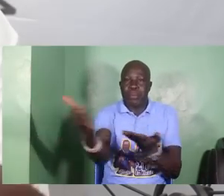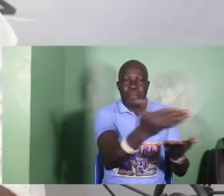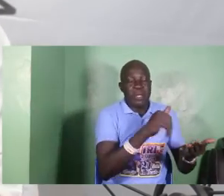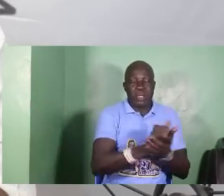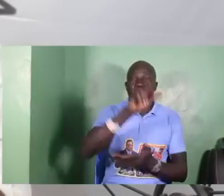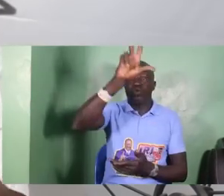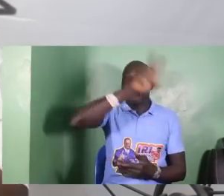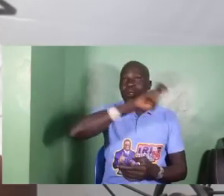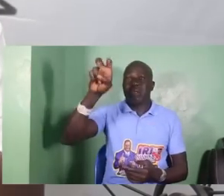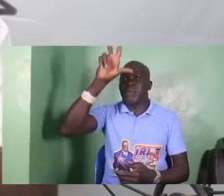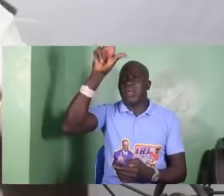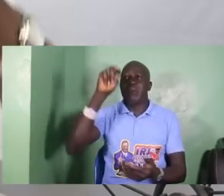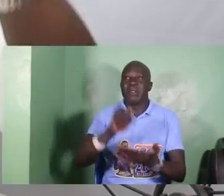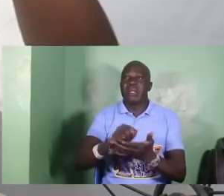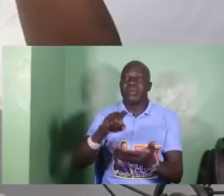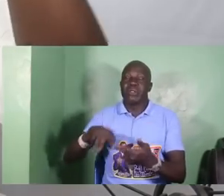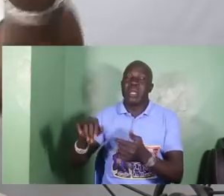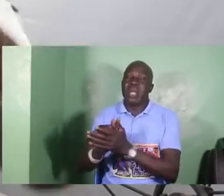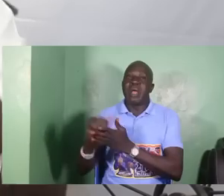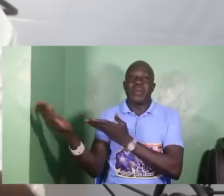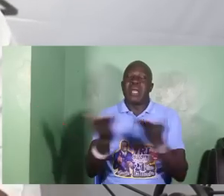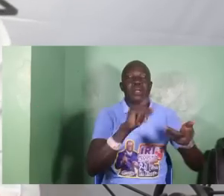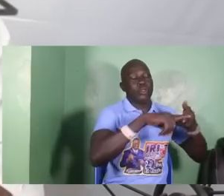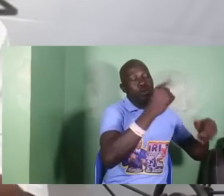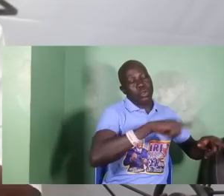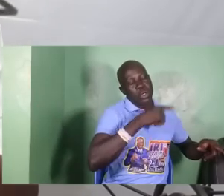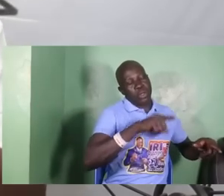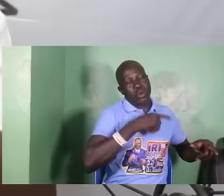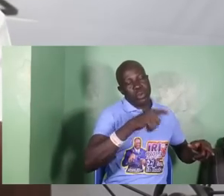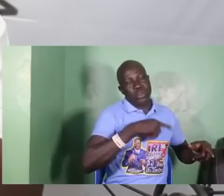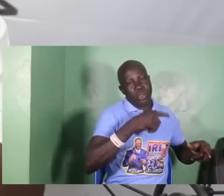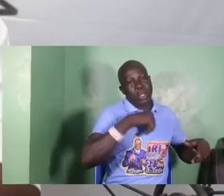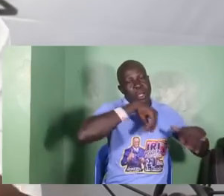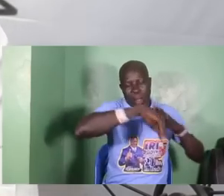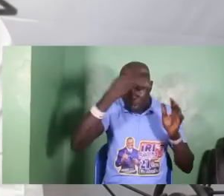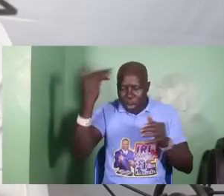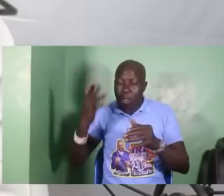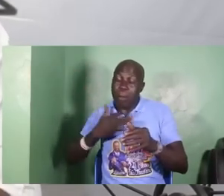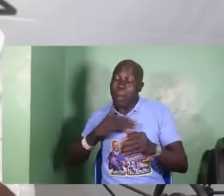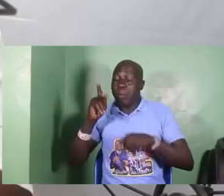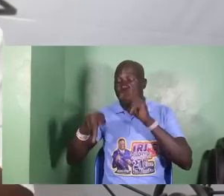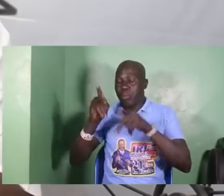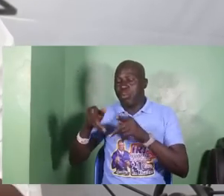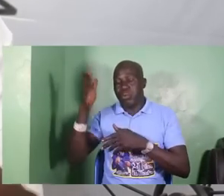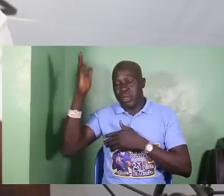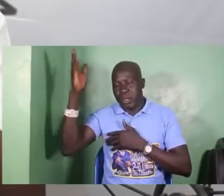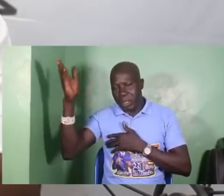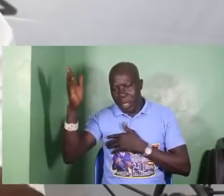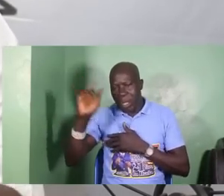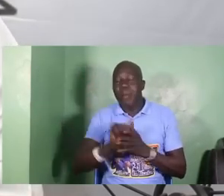25,000. Bring out 25,000 souls. You are going to take it along with you to Ikeja. Because of my